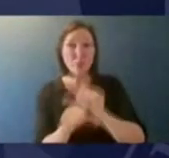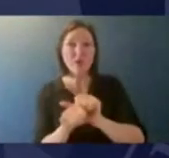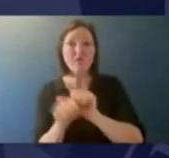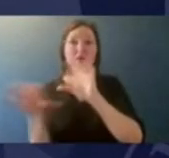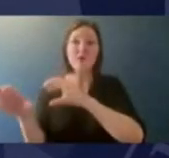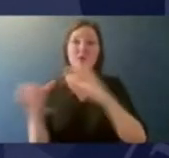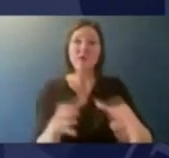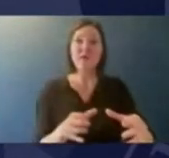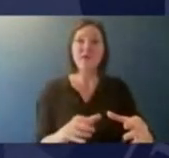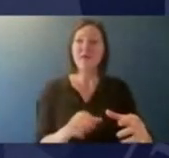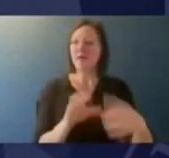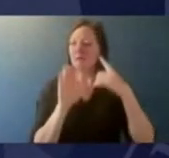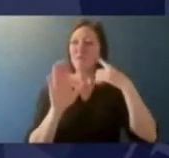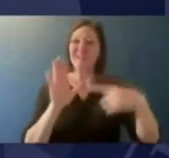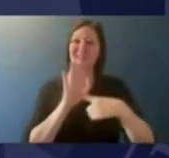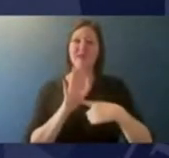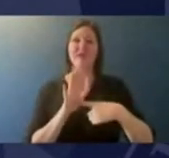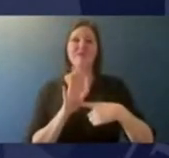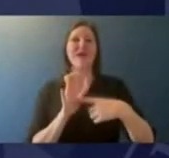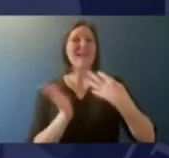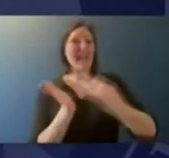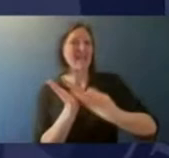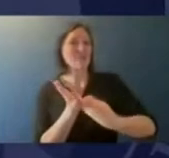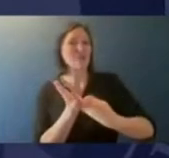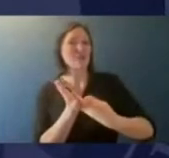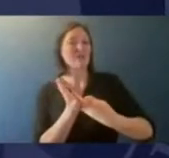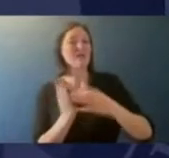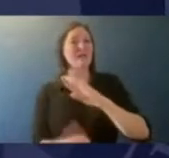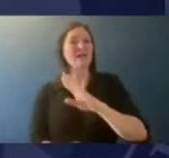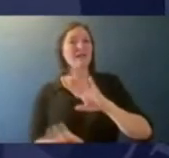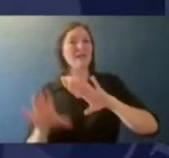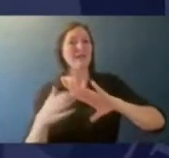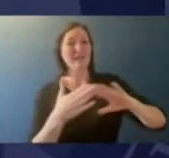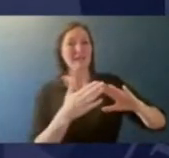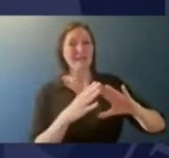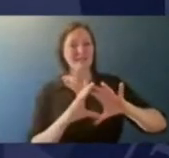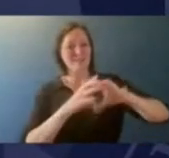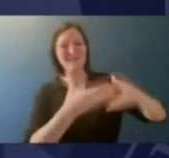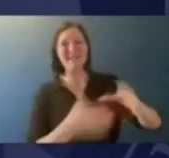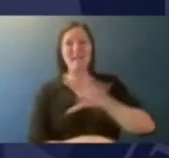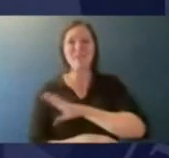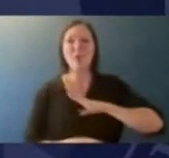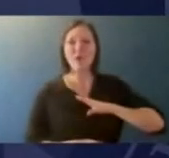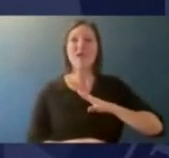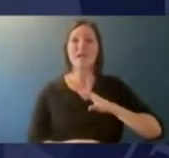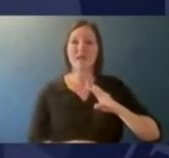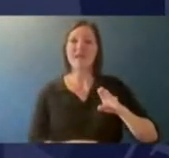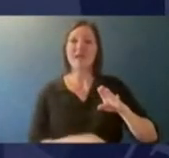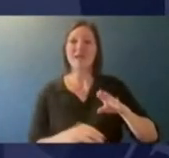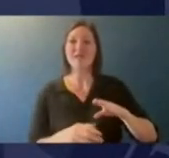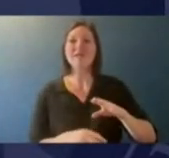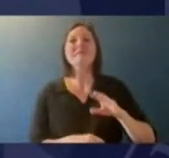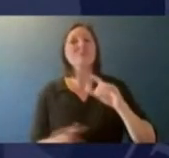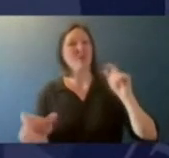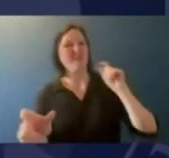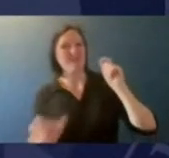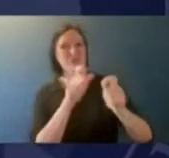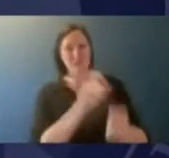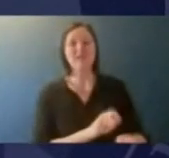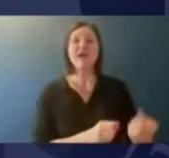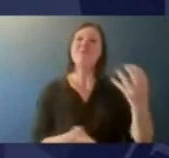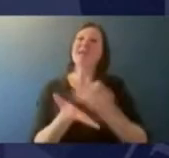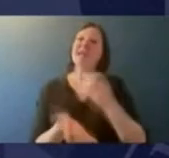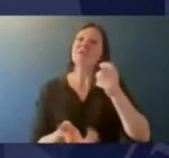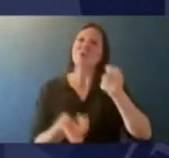the Financial Stability Board and the Basel Committee on Banking Supervision. Financial regulators across